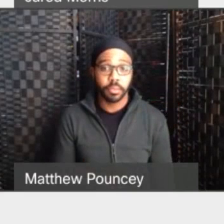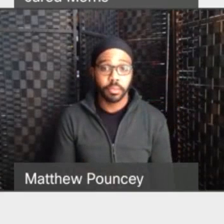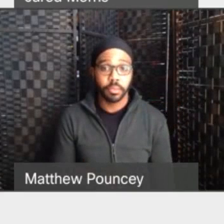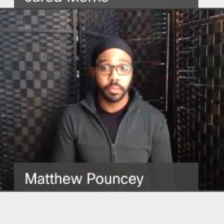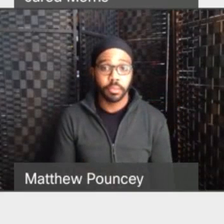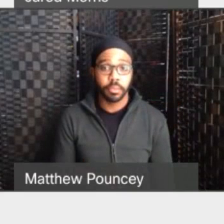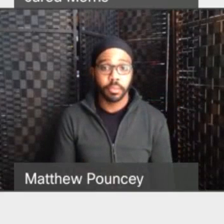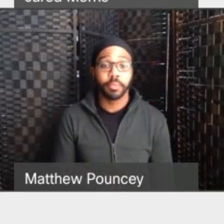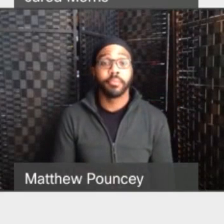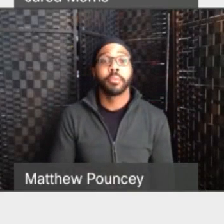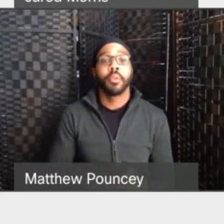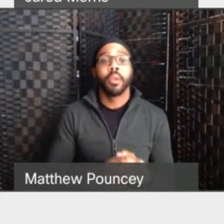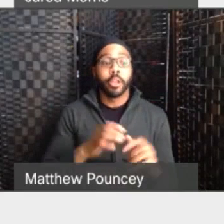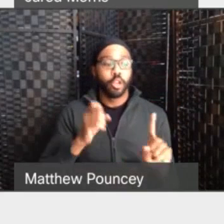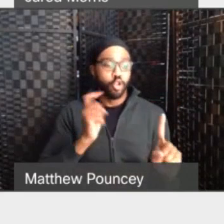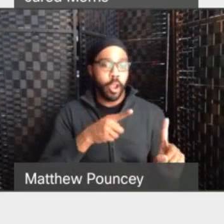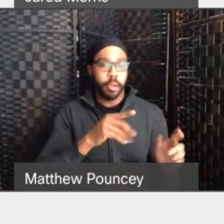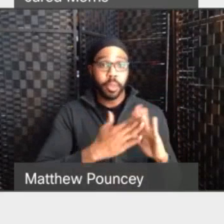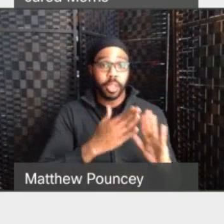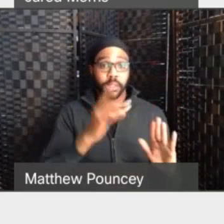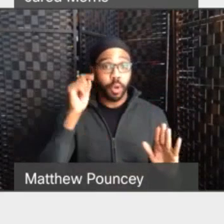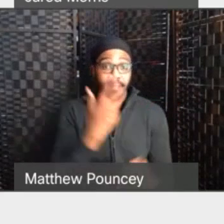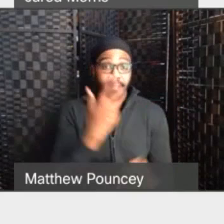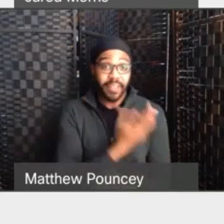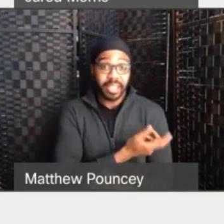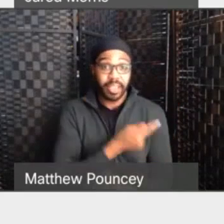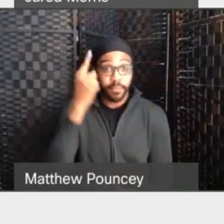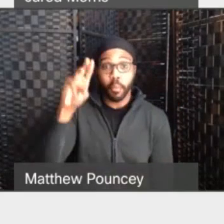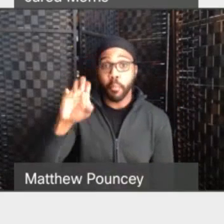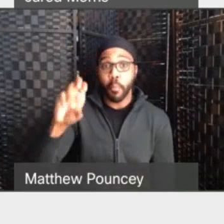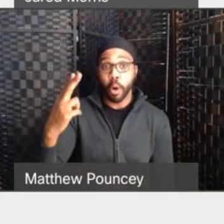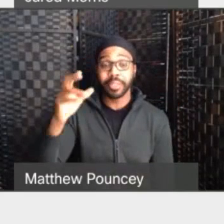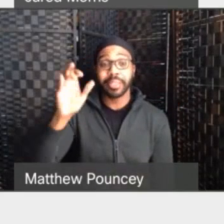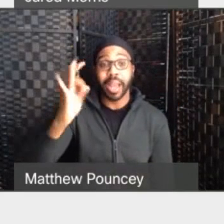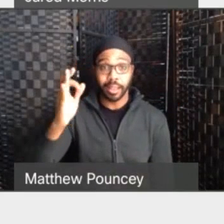The target population for the vaccine event on March 9th and 10th.